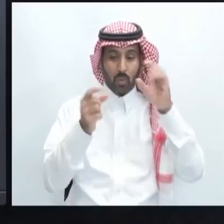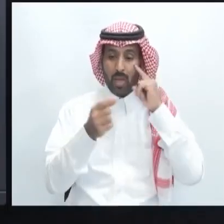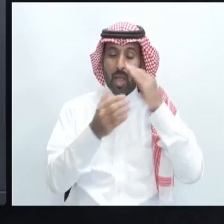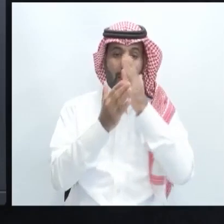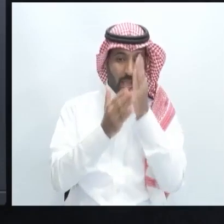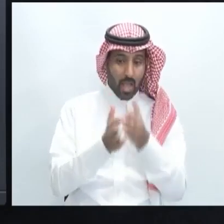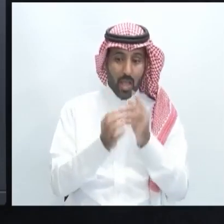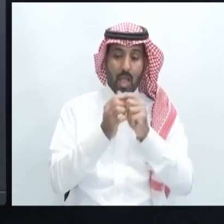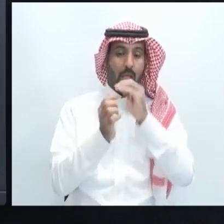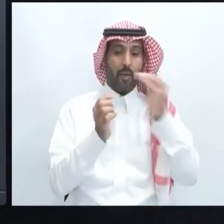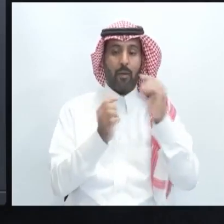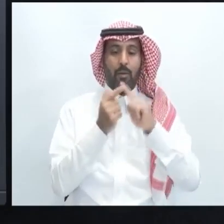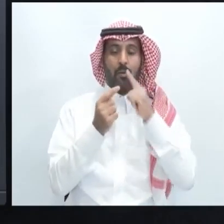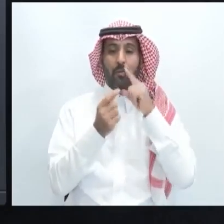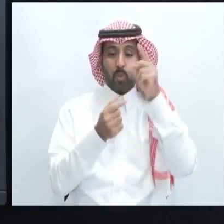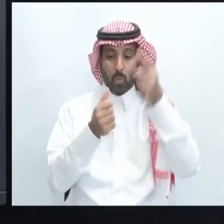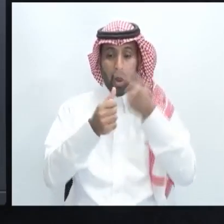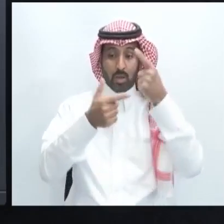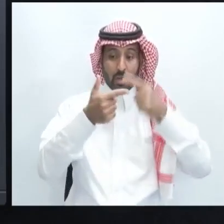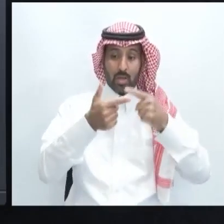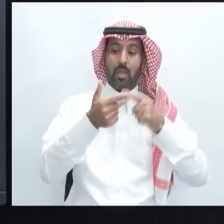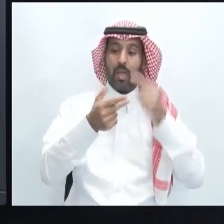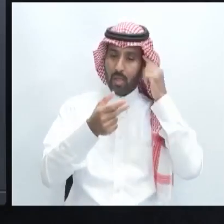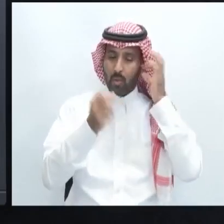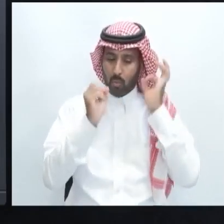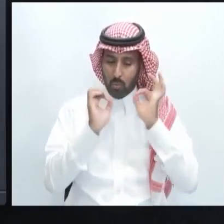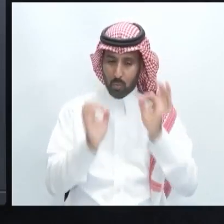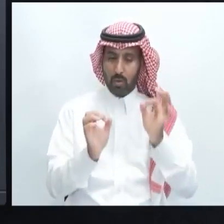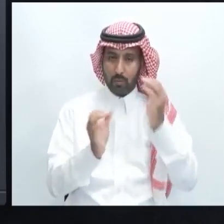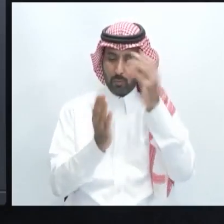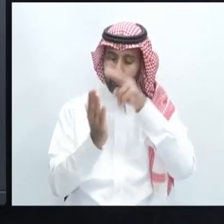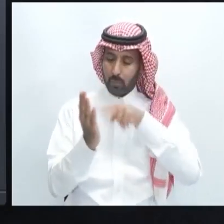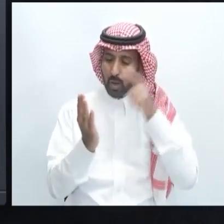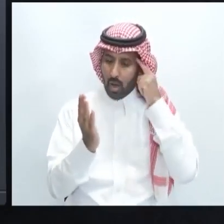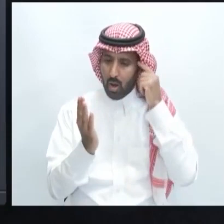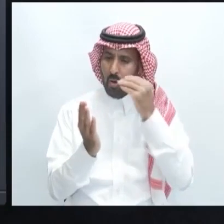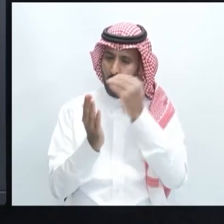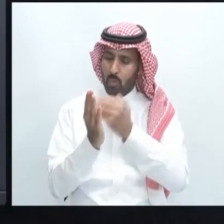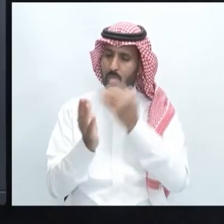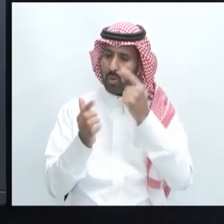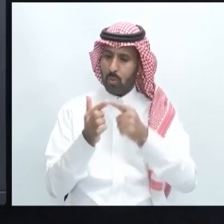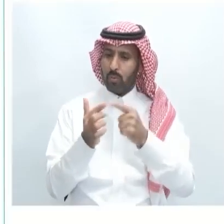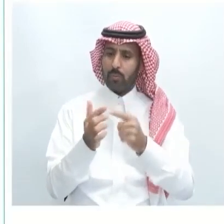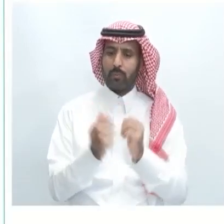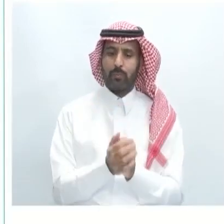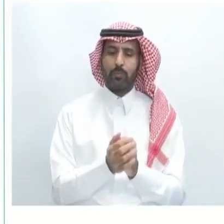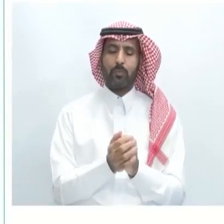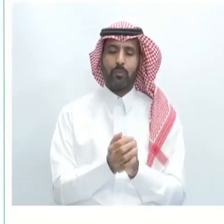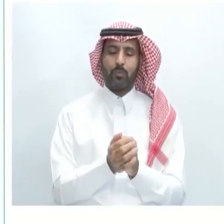between sentences, to make the transition from an idea to idea or a sentence to sentence much